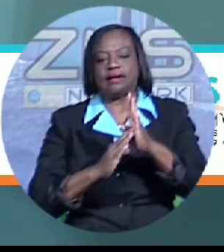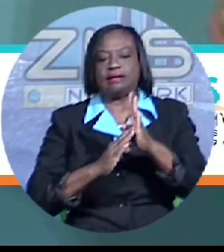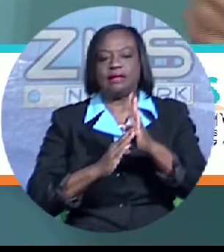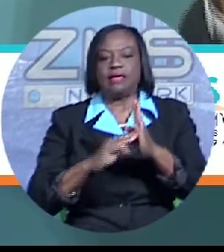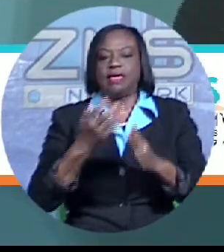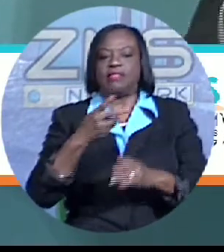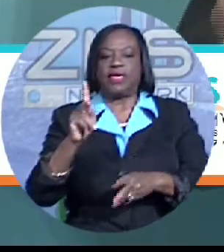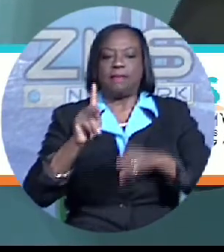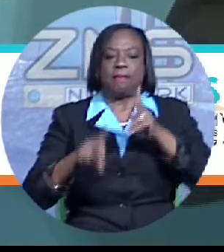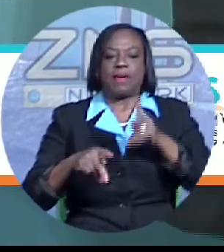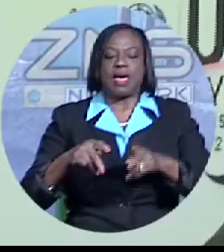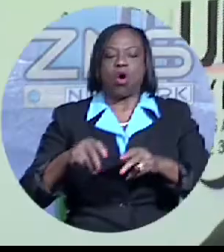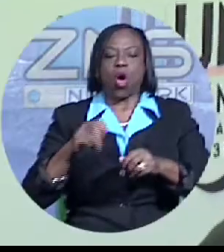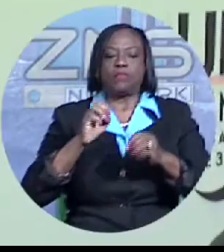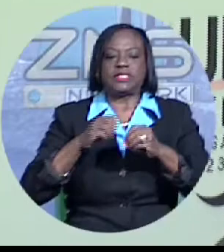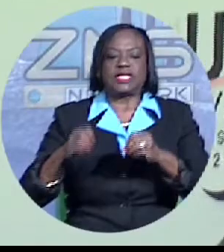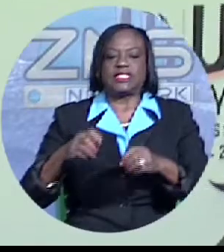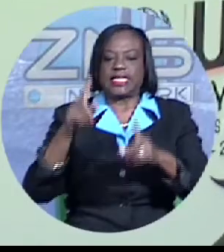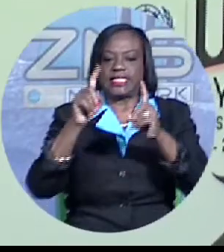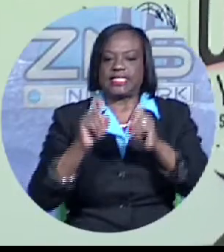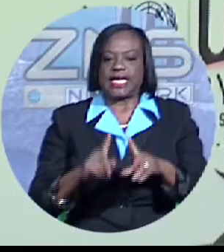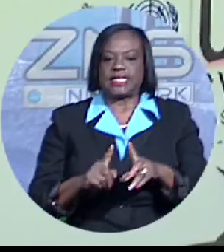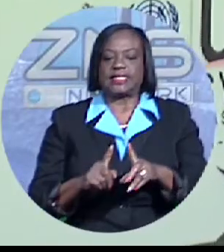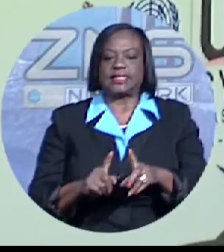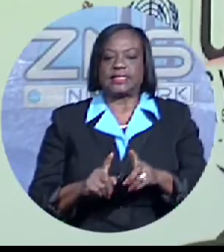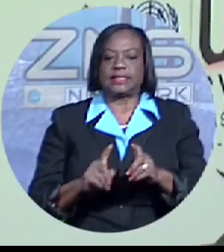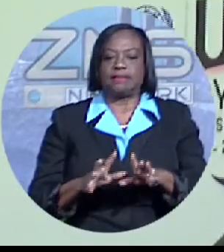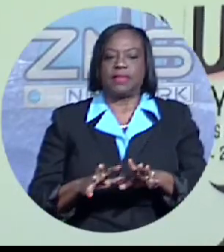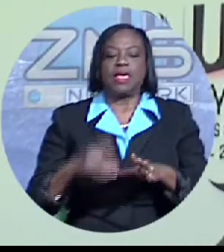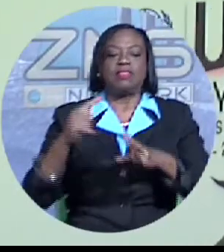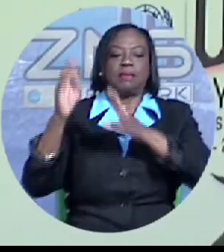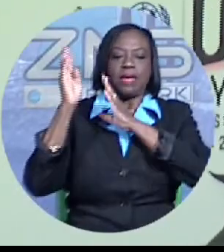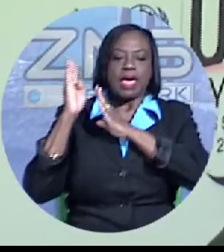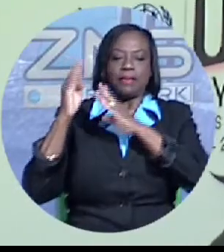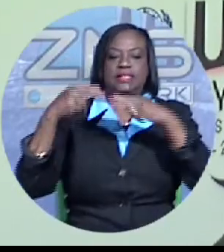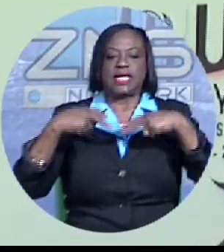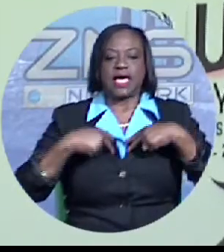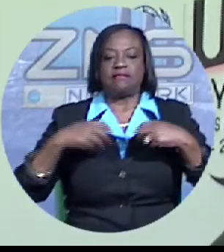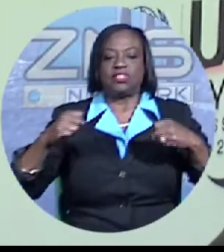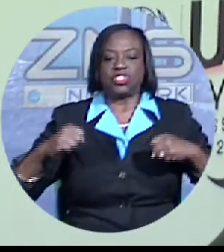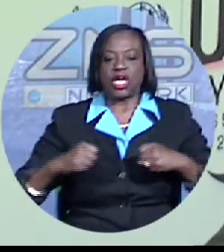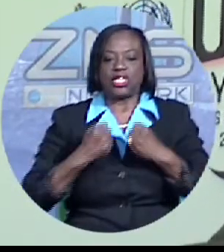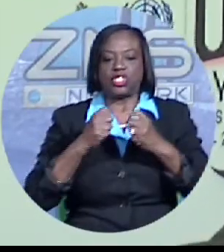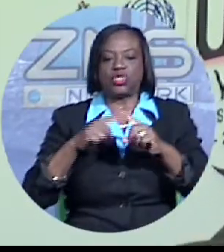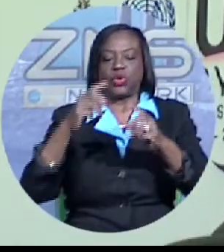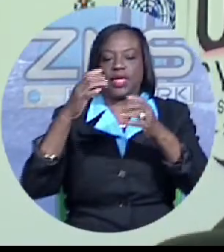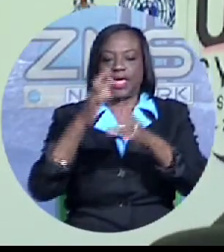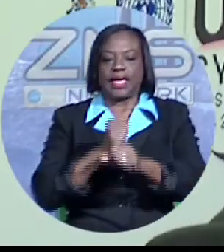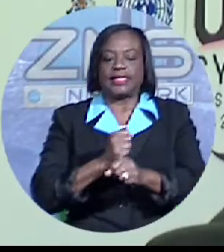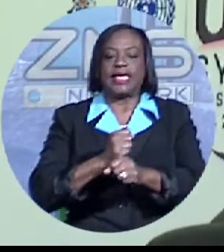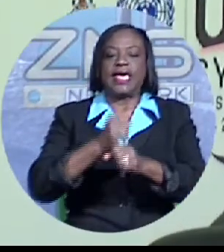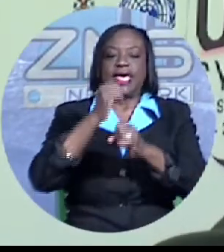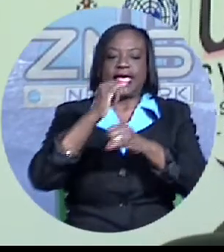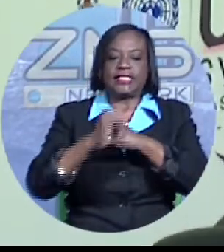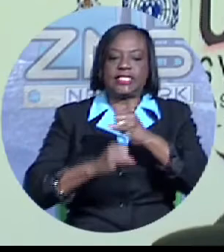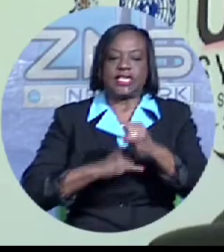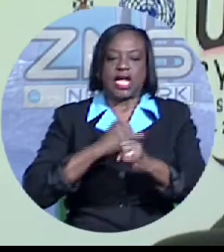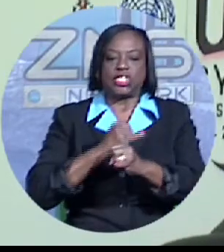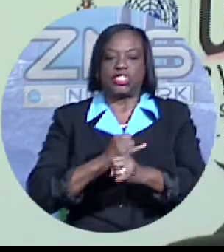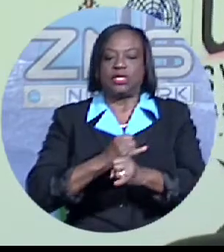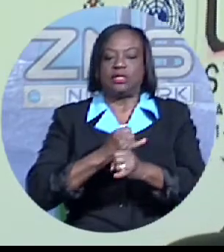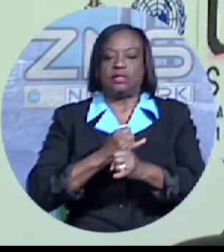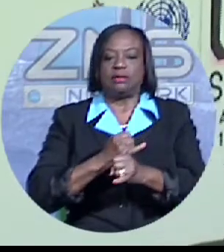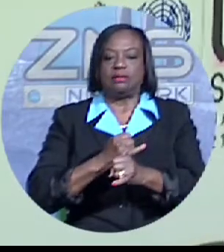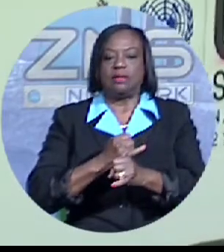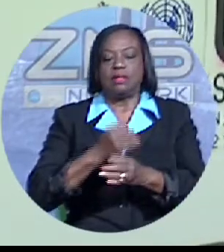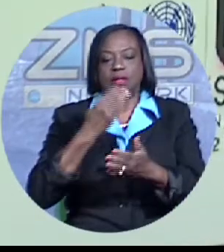administrative obstacles and tests. And with the Bahamas having challenges in securing international funding, Prime Minister Christie, in a news conference following